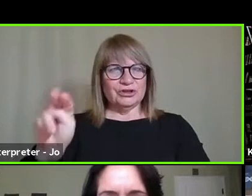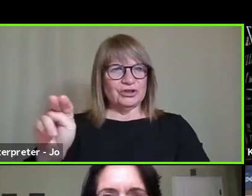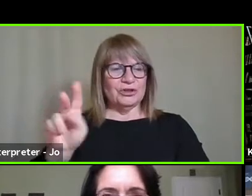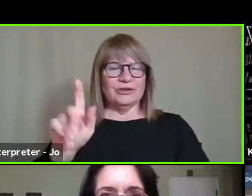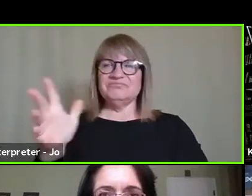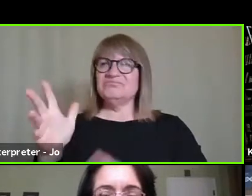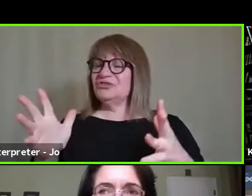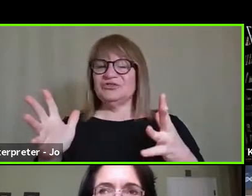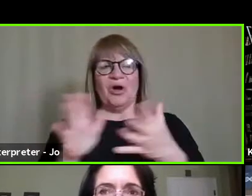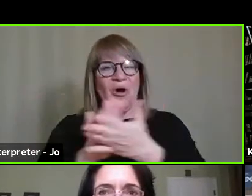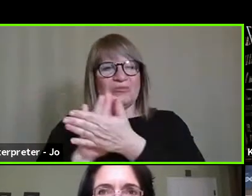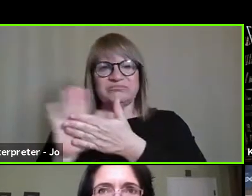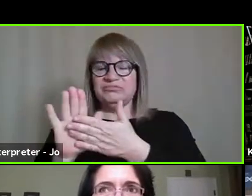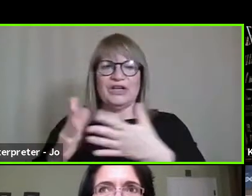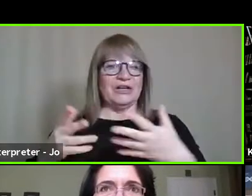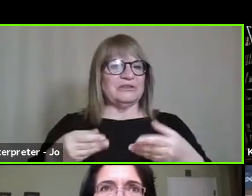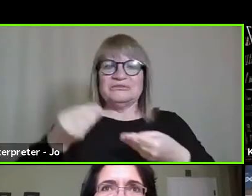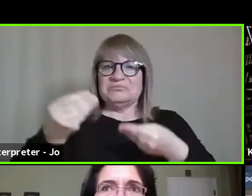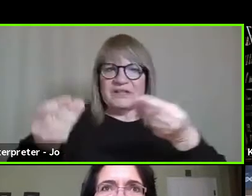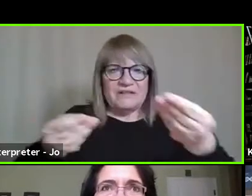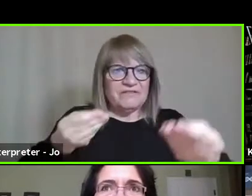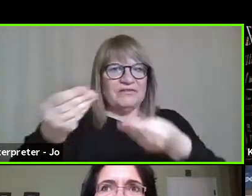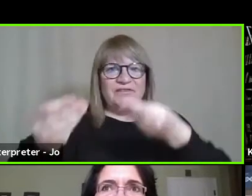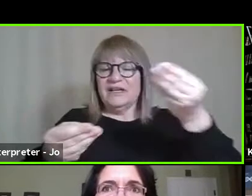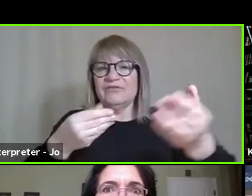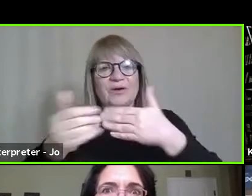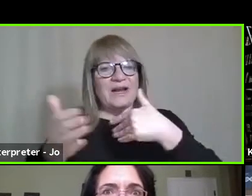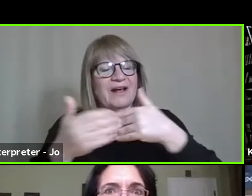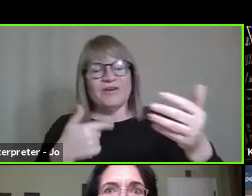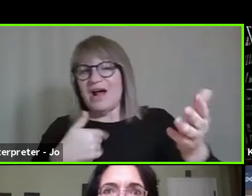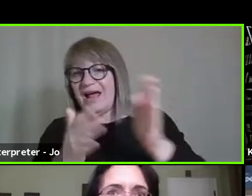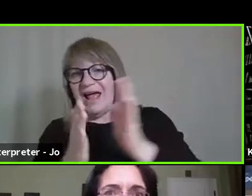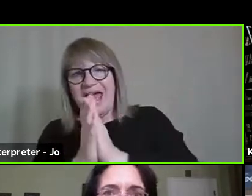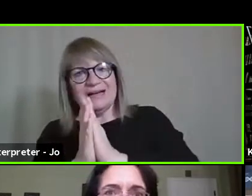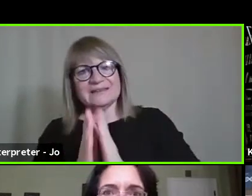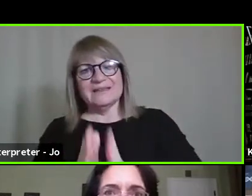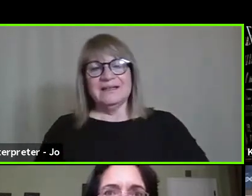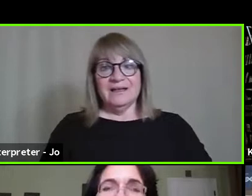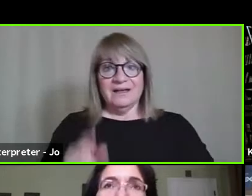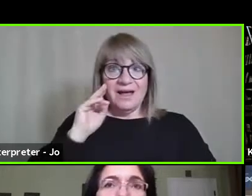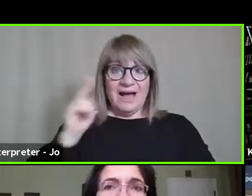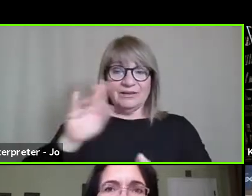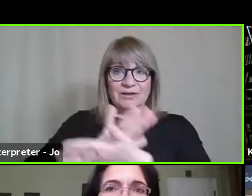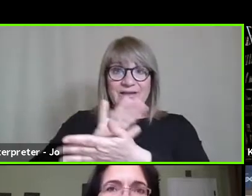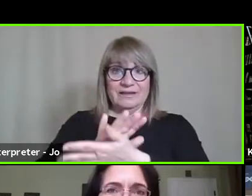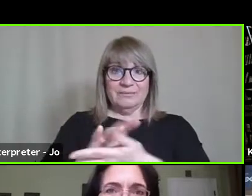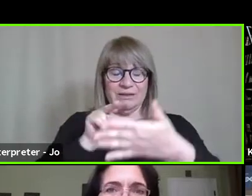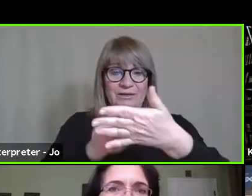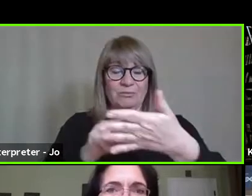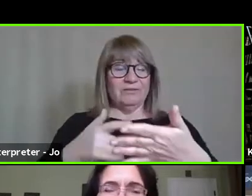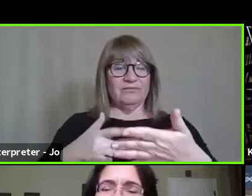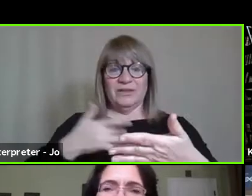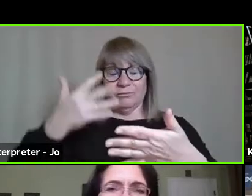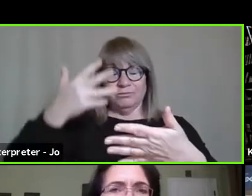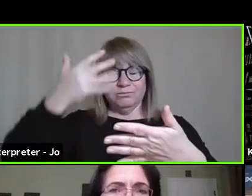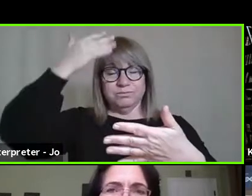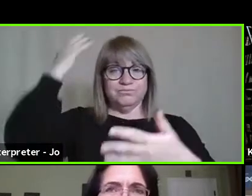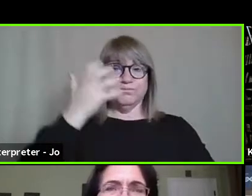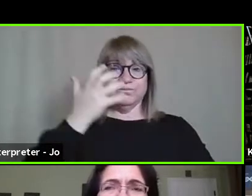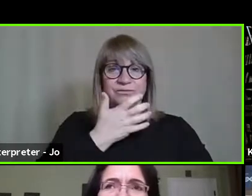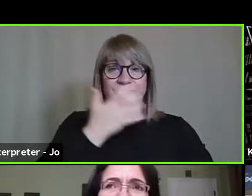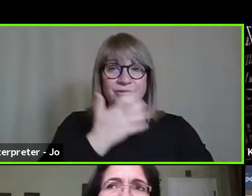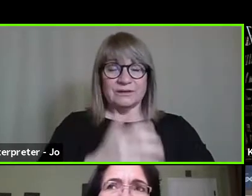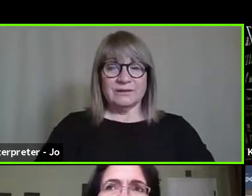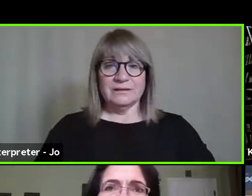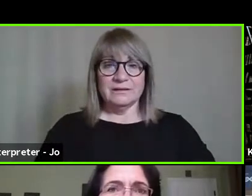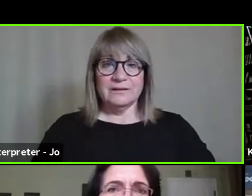me access those records for my own research and just looking at the documents i just looked at one thing i mean it was overwhelming to think that it could even be you